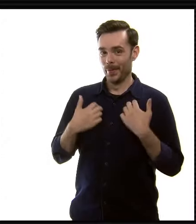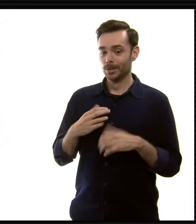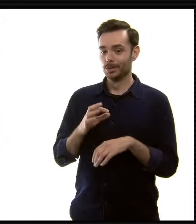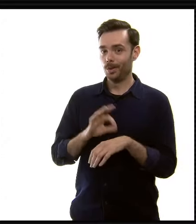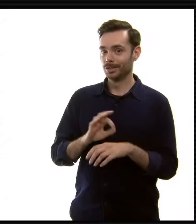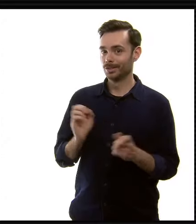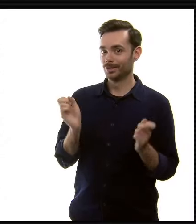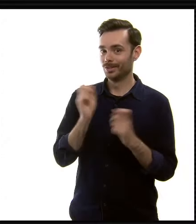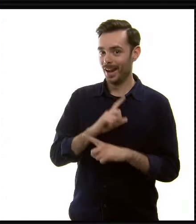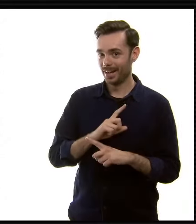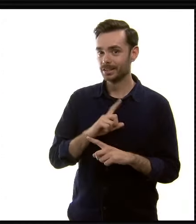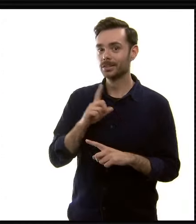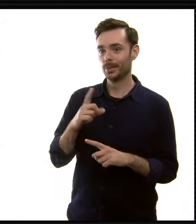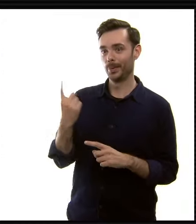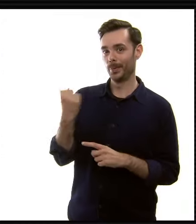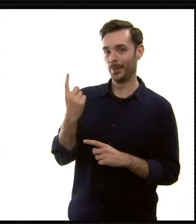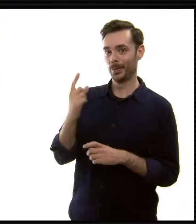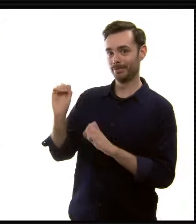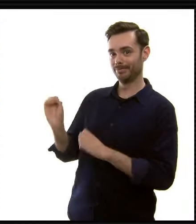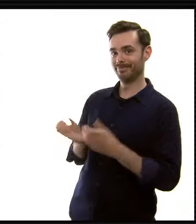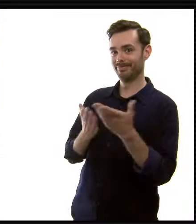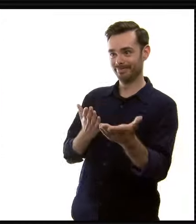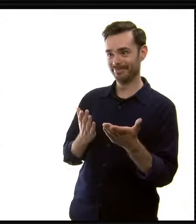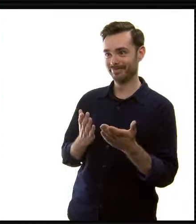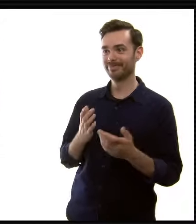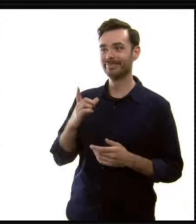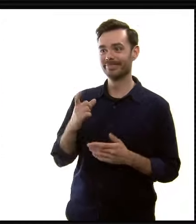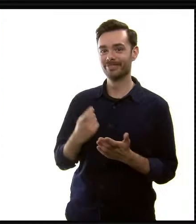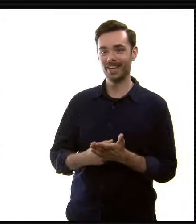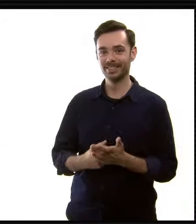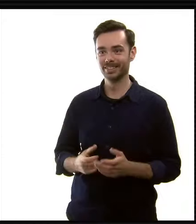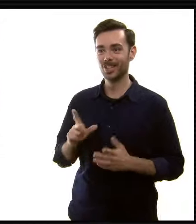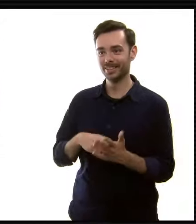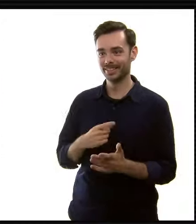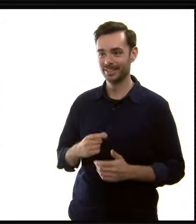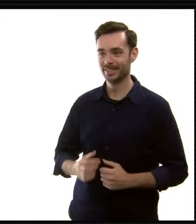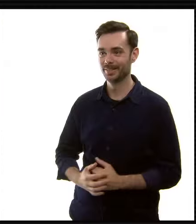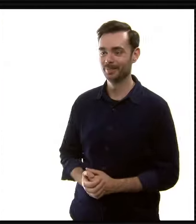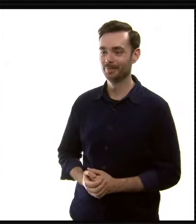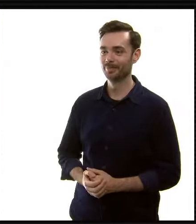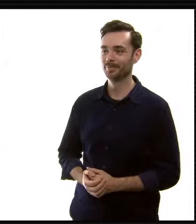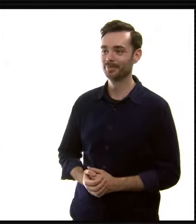Lego designer Justin Ramsden. Come on in, Justin. Justin, come on in.